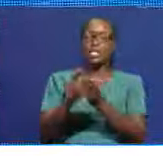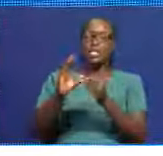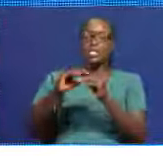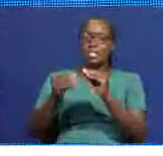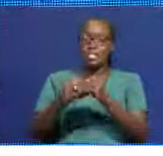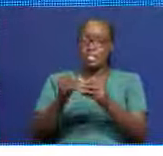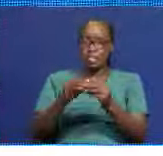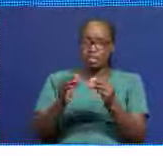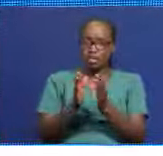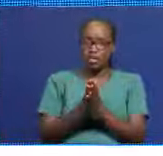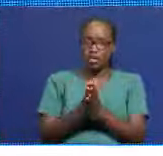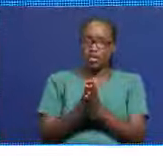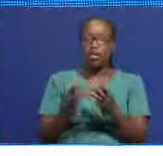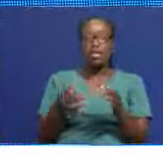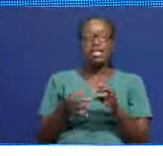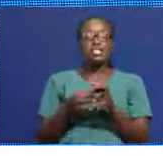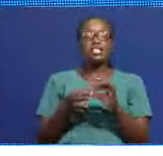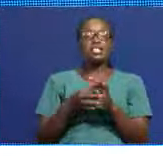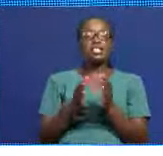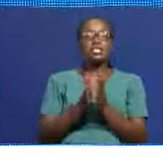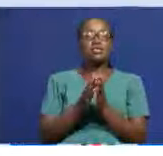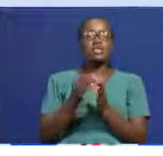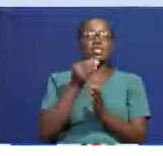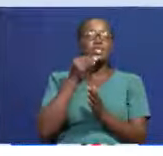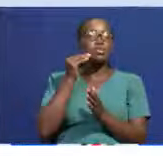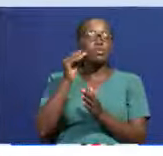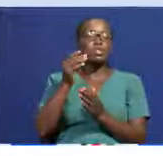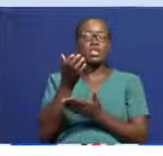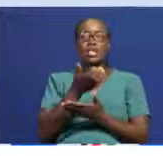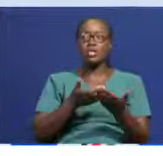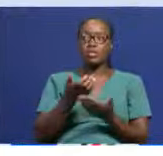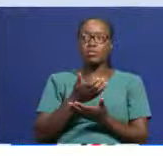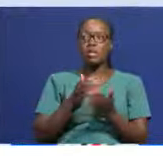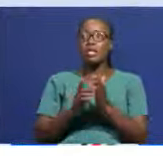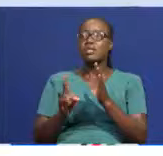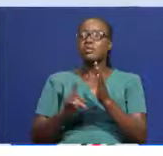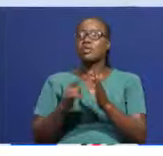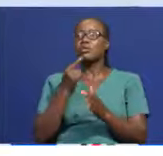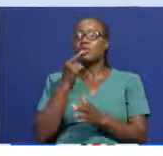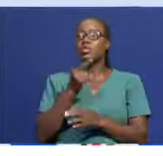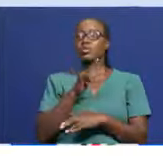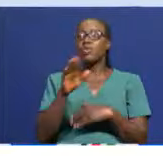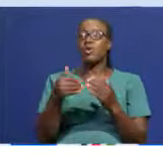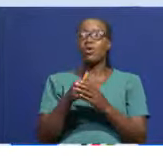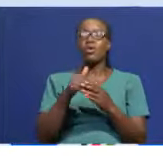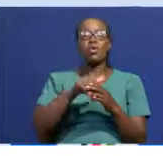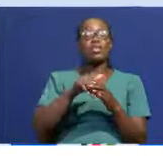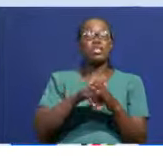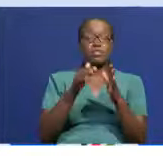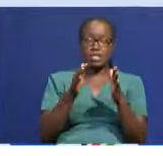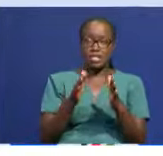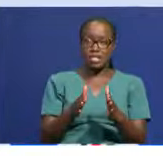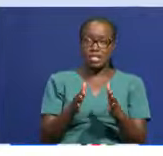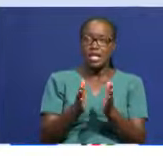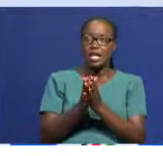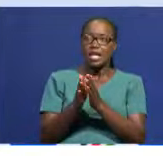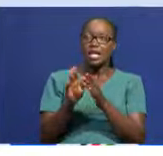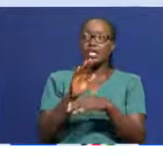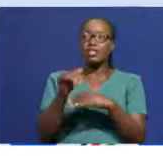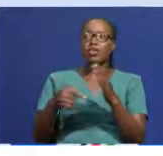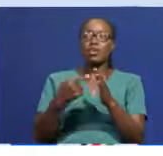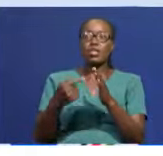of backward linkages within the domestic economy. Ministry, we want to assure all the investors and all